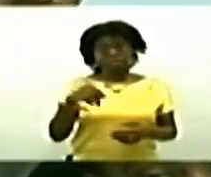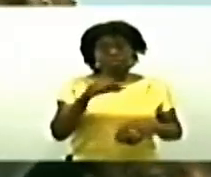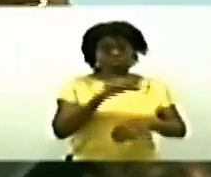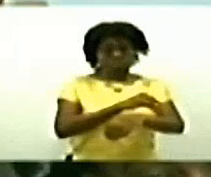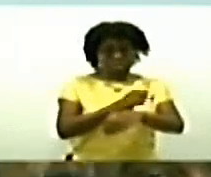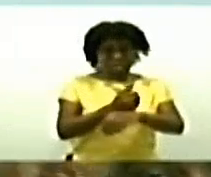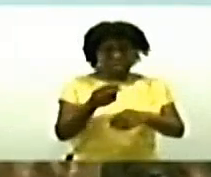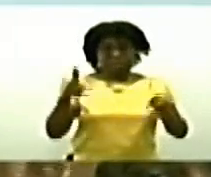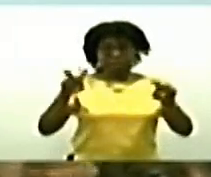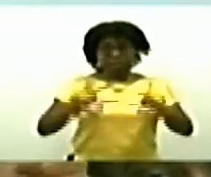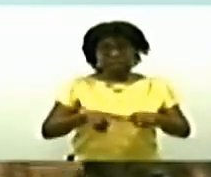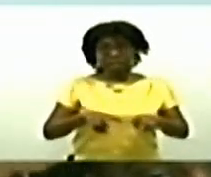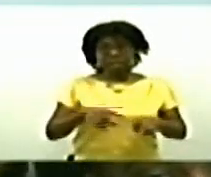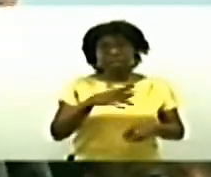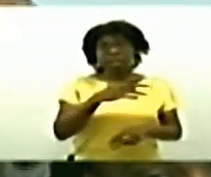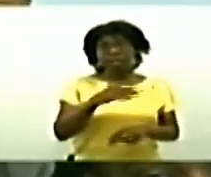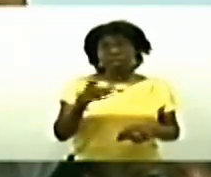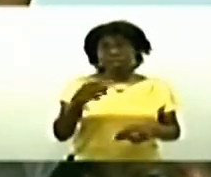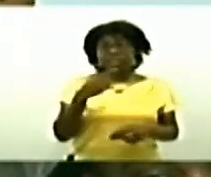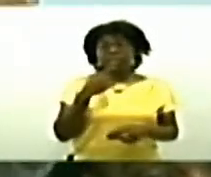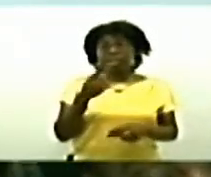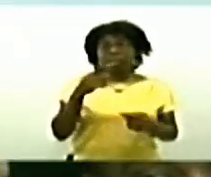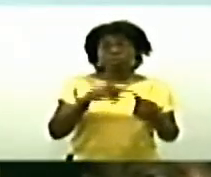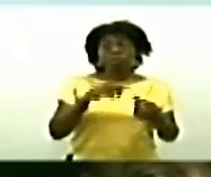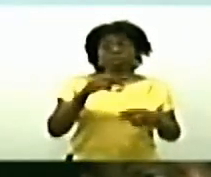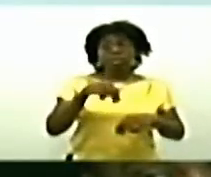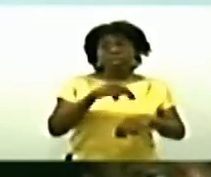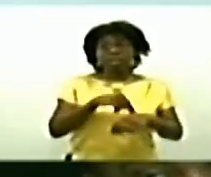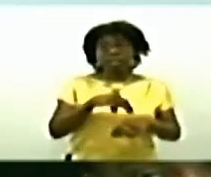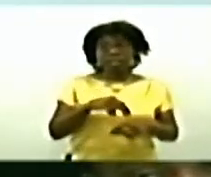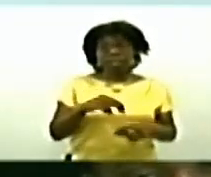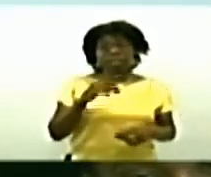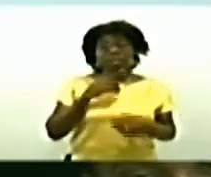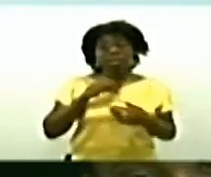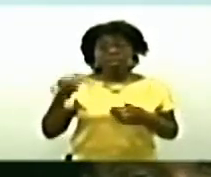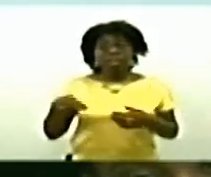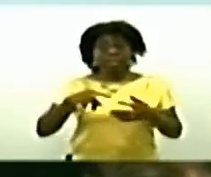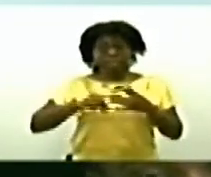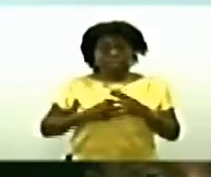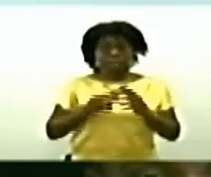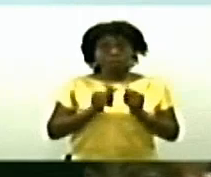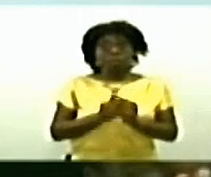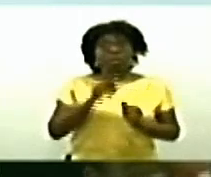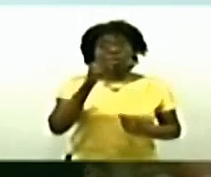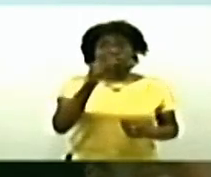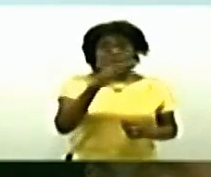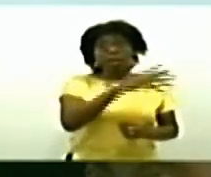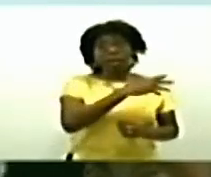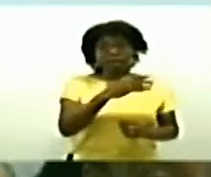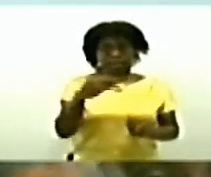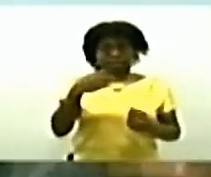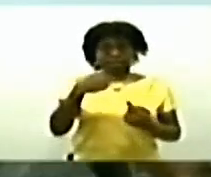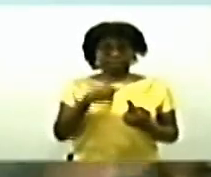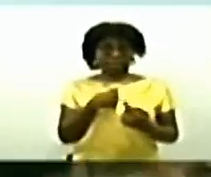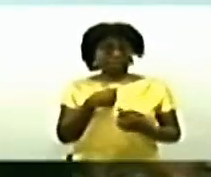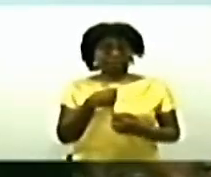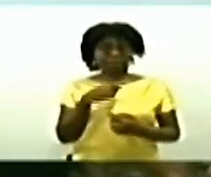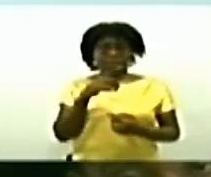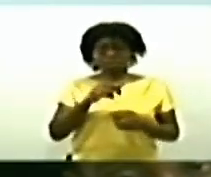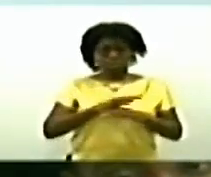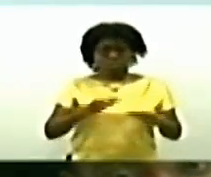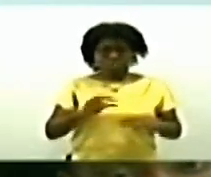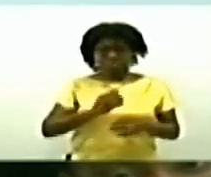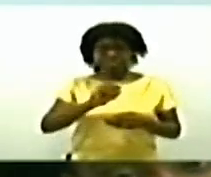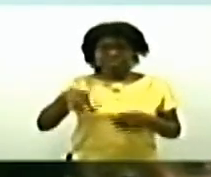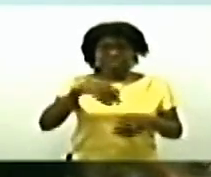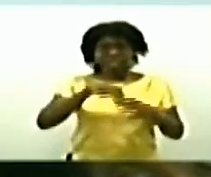and saying to the nation, litter starts with you and me. You would not just throw things randomly in your